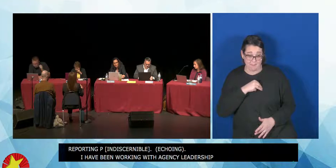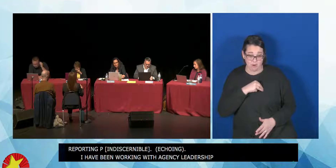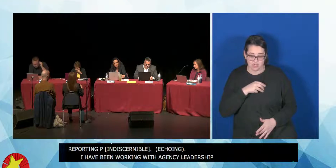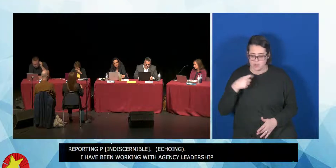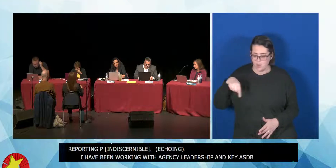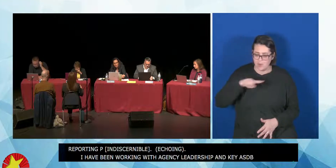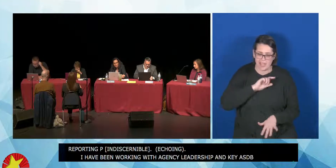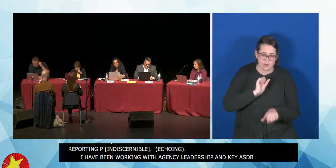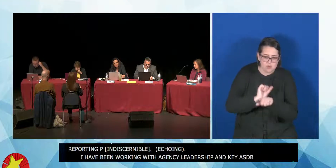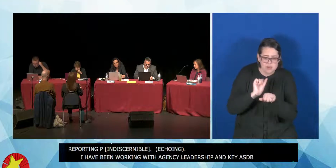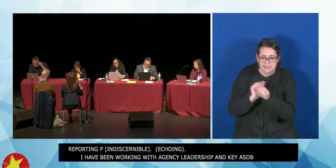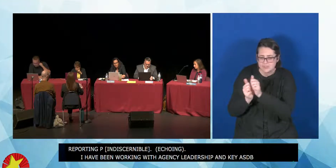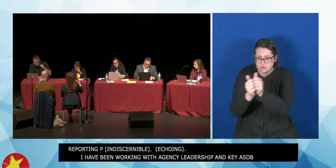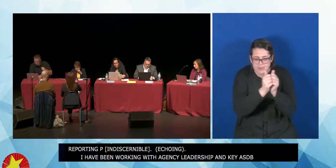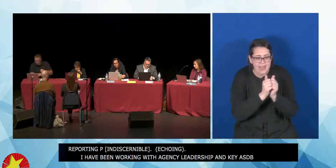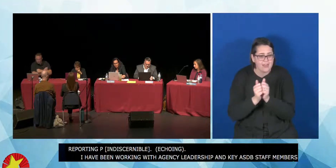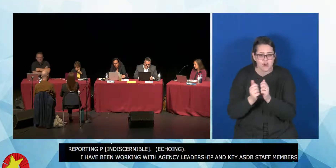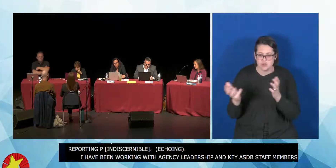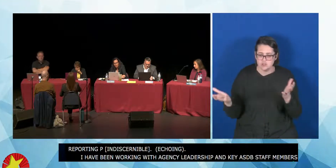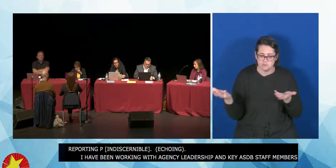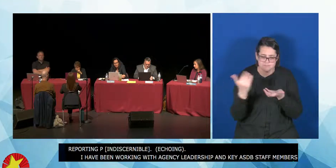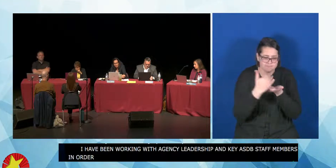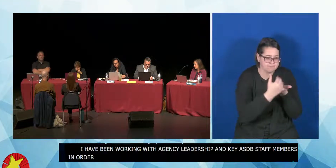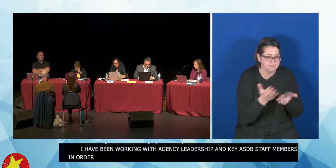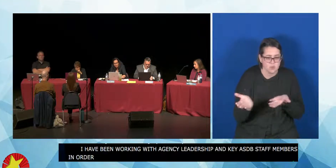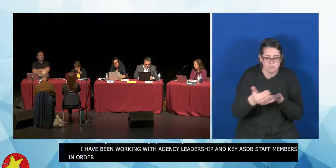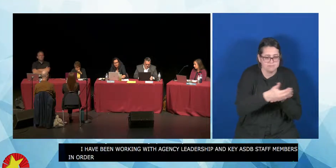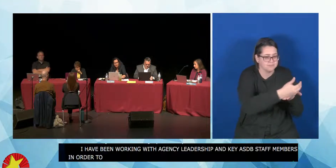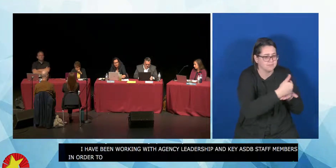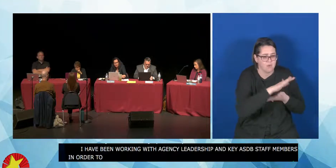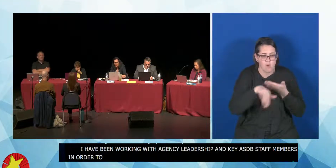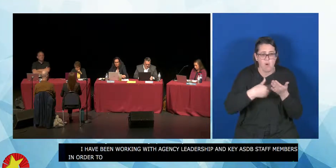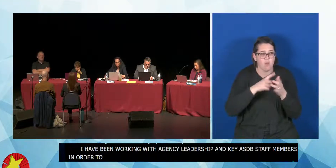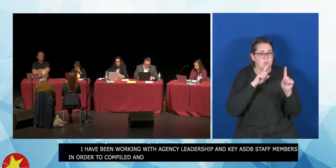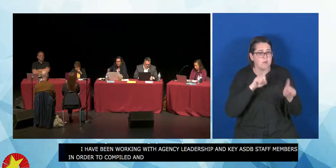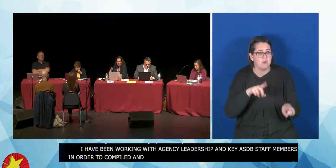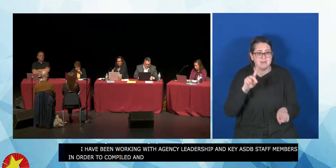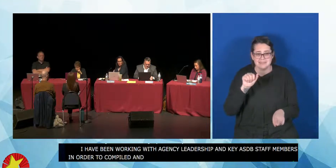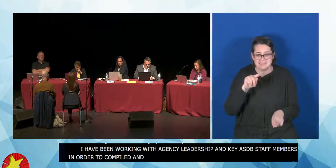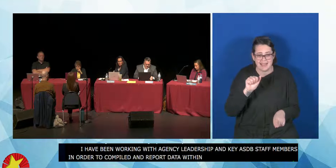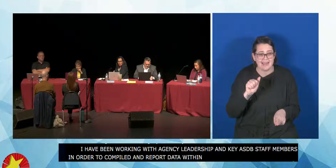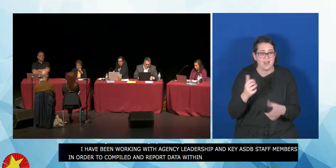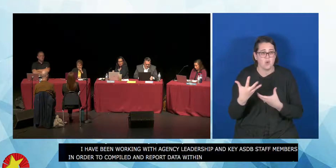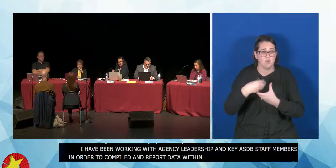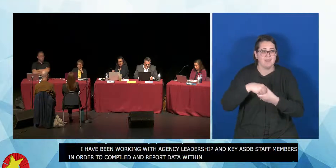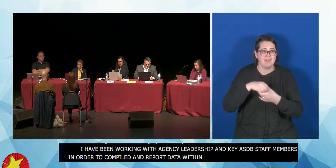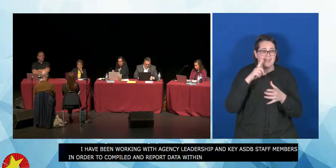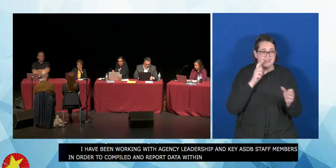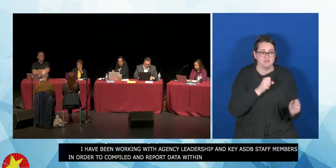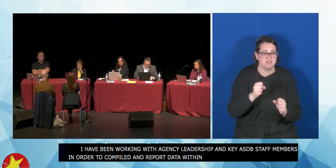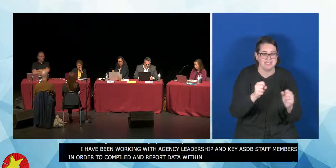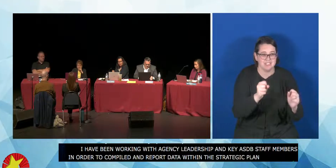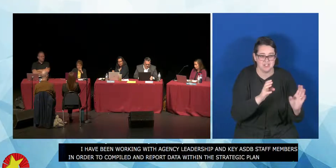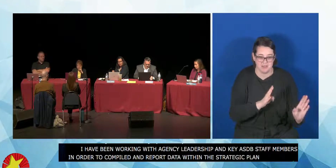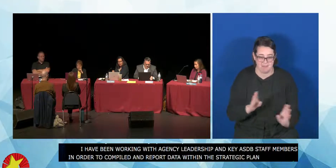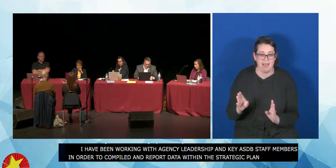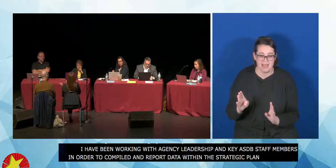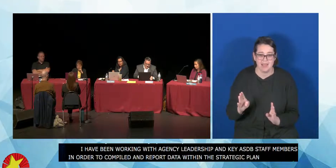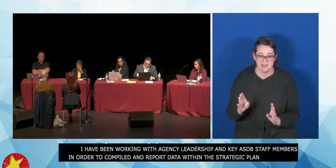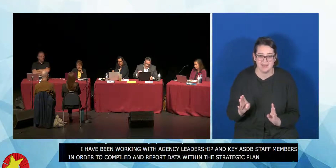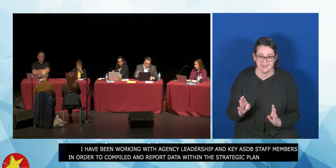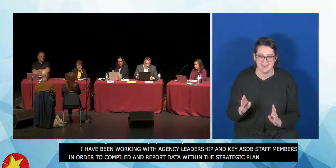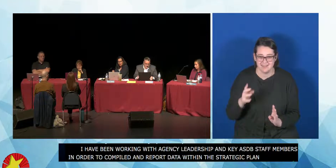to compile and report data within the strategic plan for